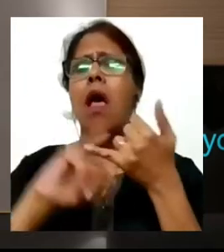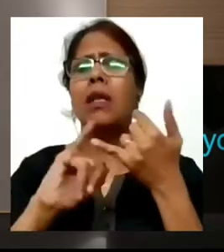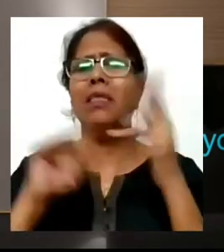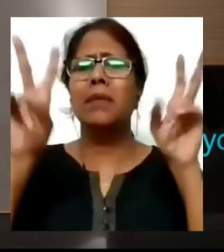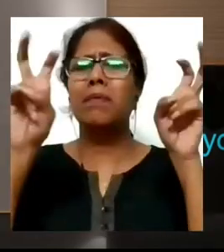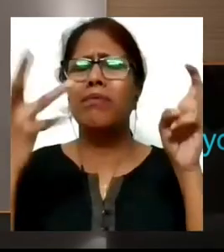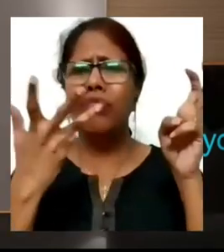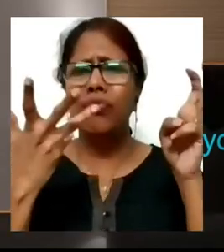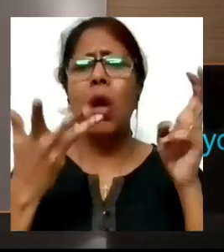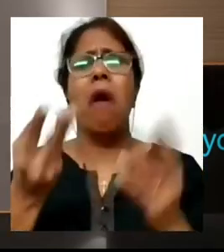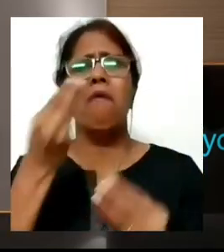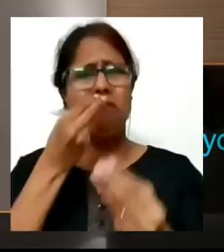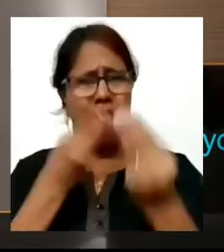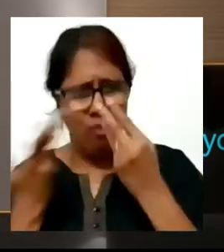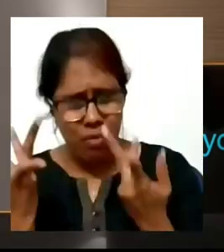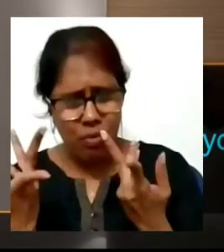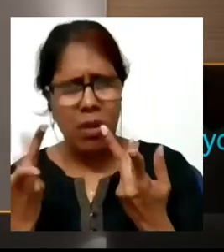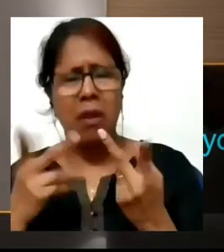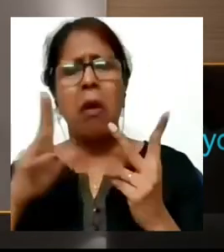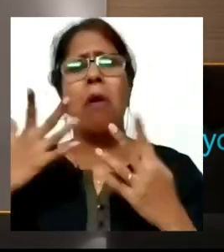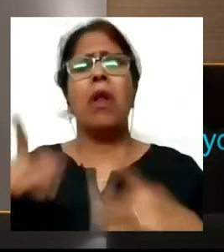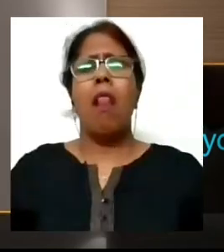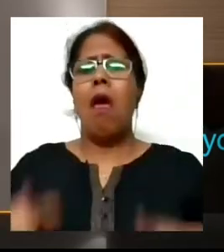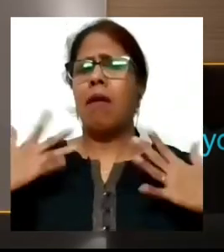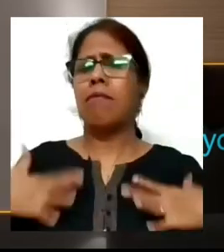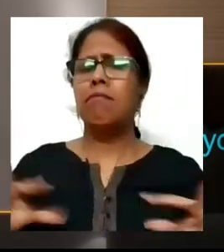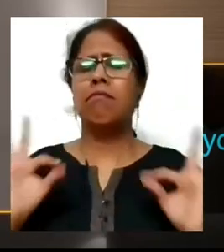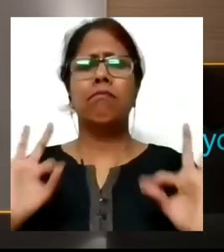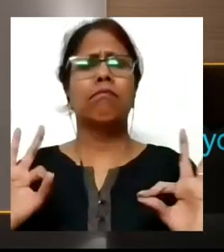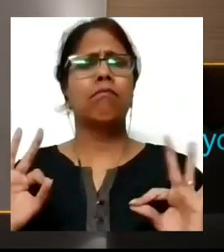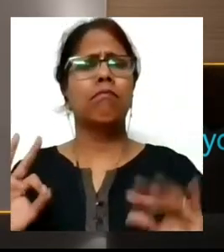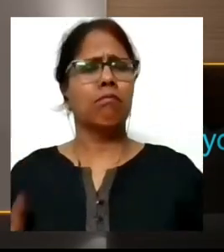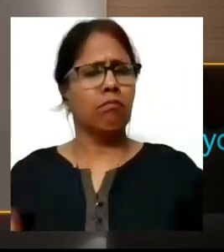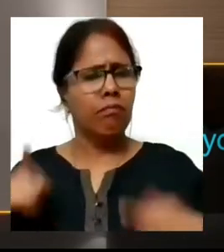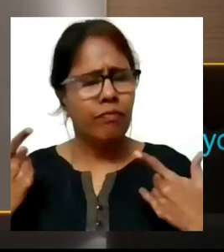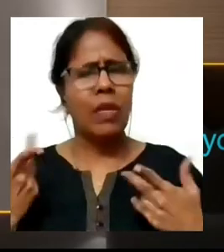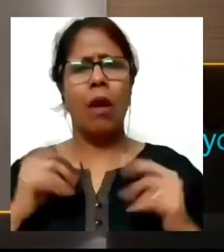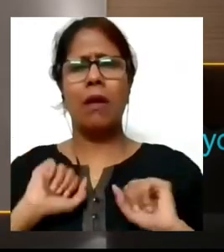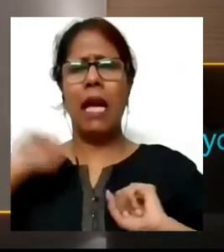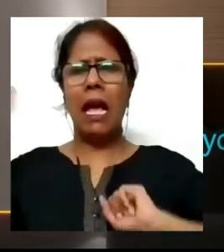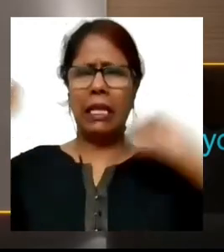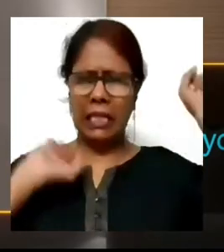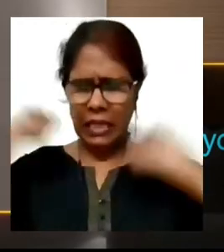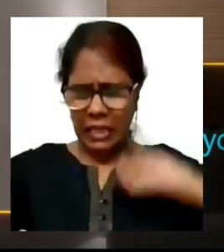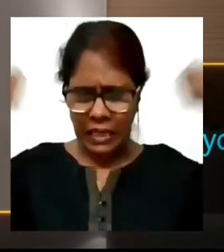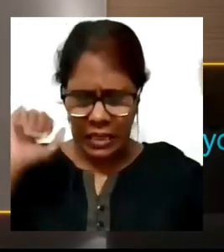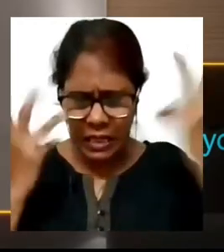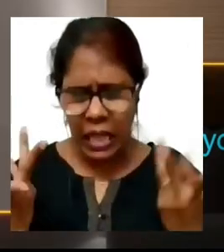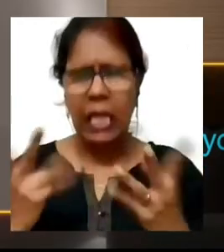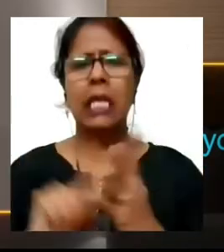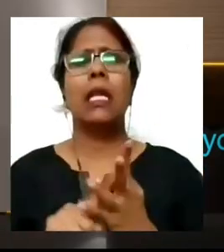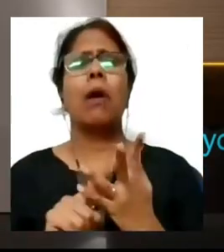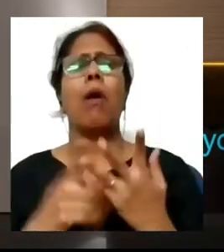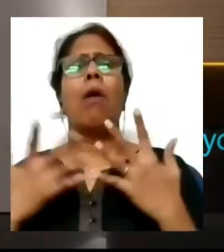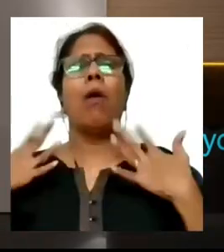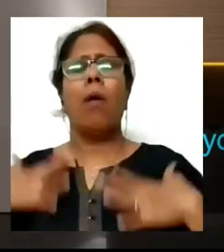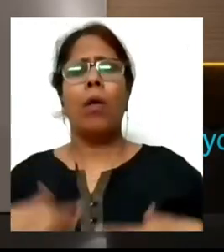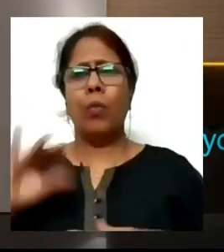talking about lifestyle? Are we talking about exercise? Are we talking about weight